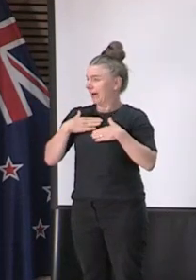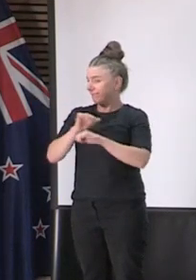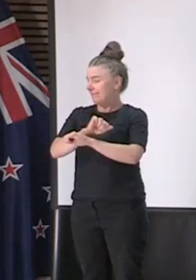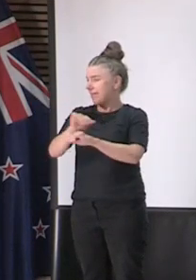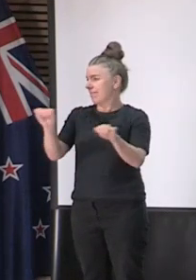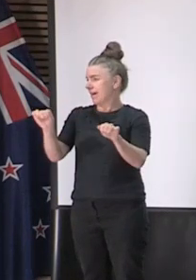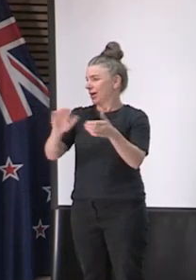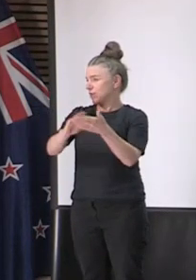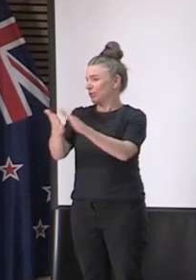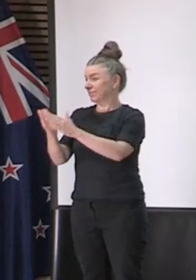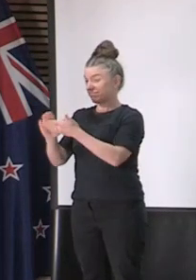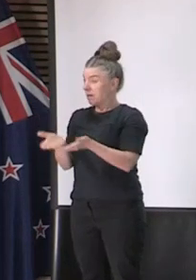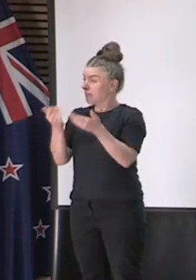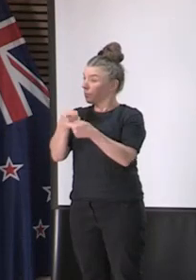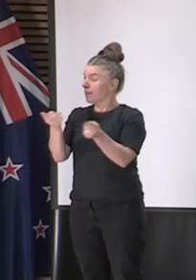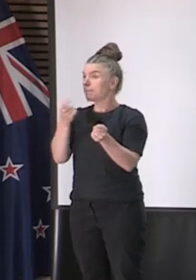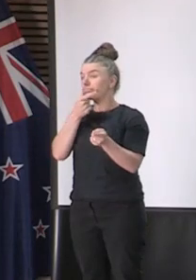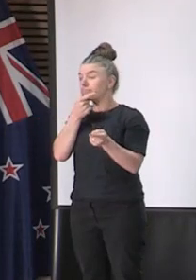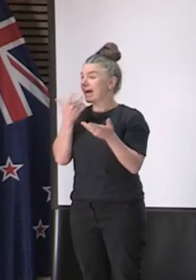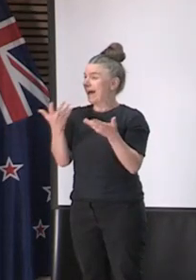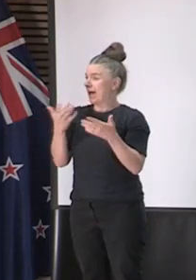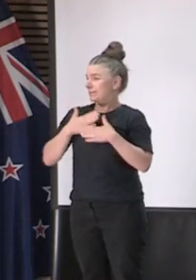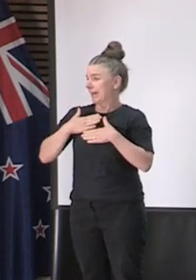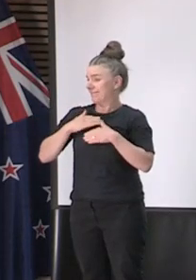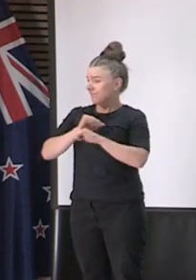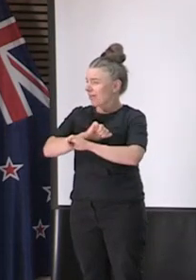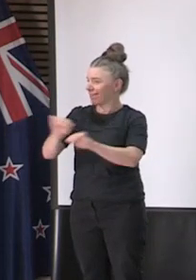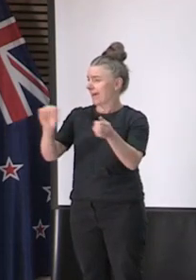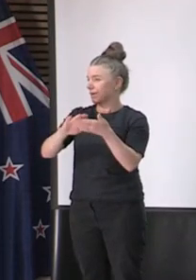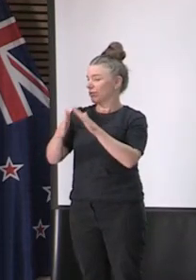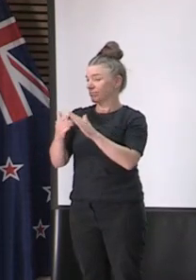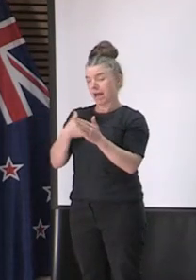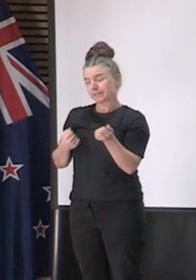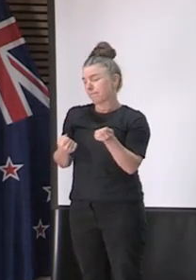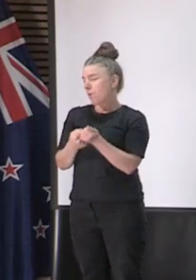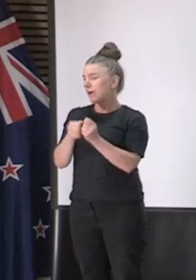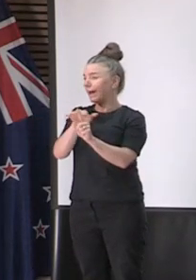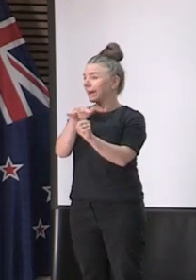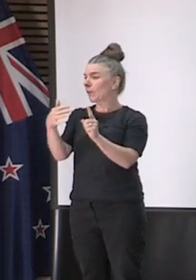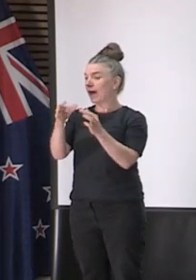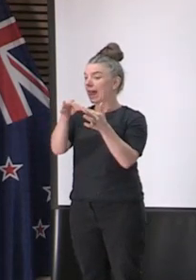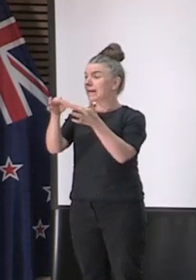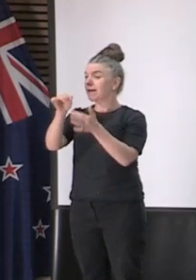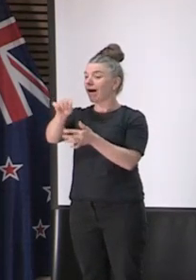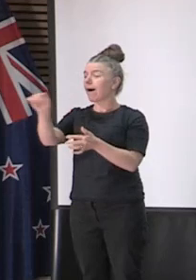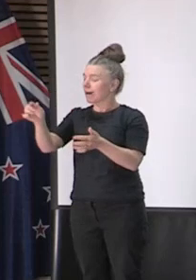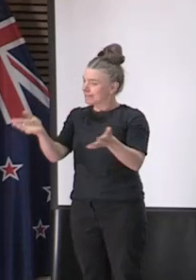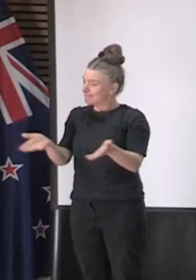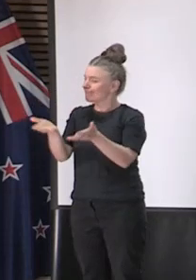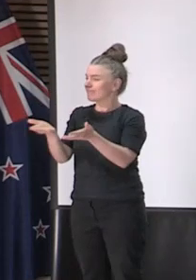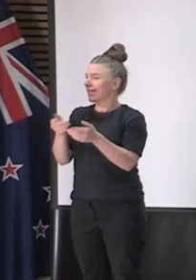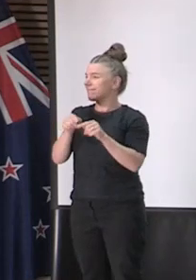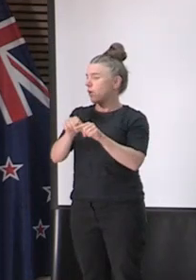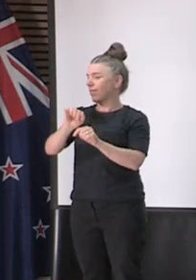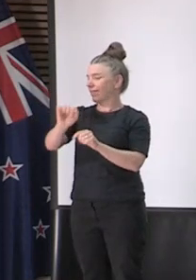cultural practice in this environment. And I have, I give complete support to that and have complete faith in that process. On a separate